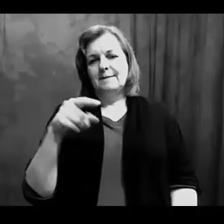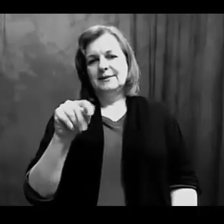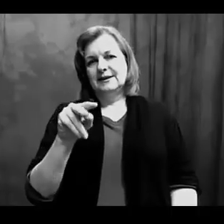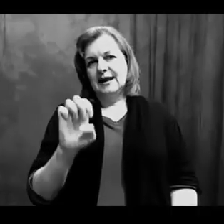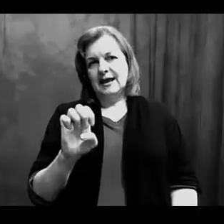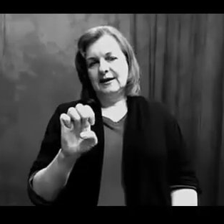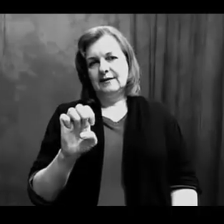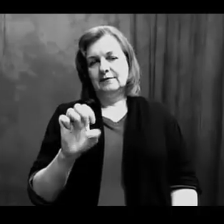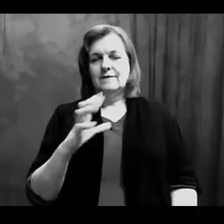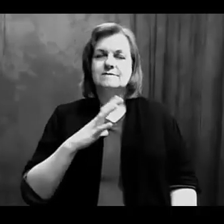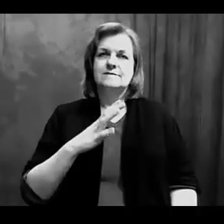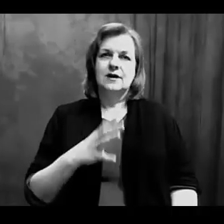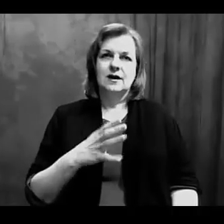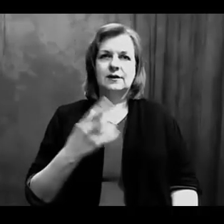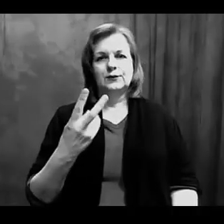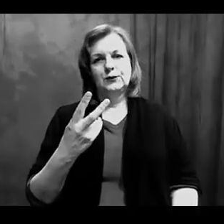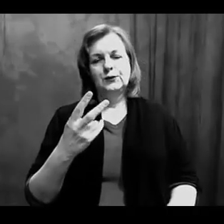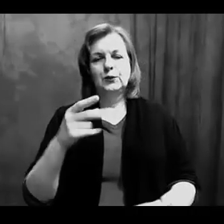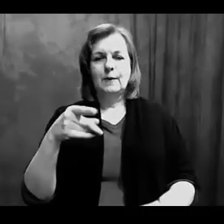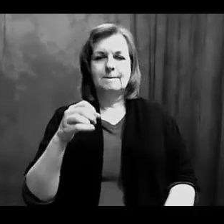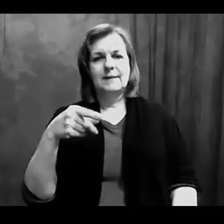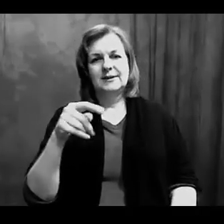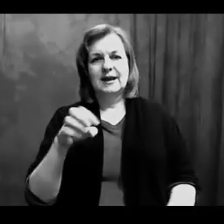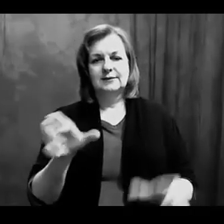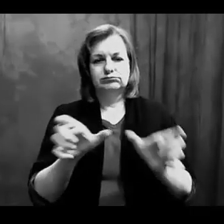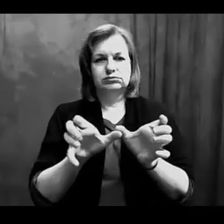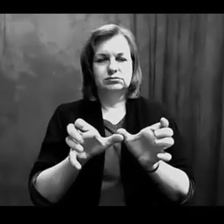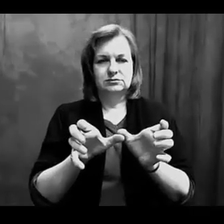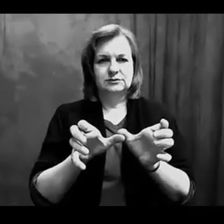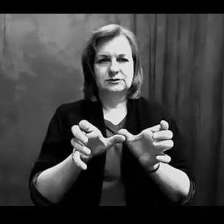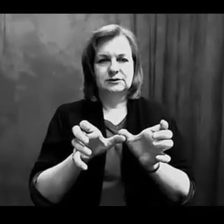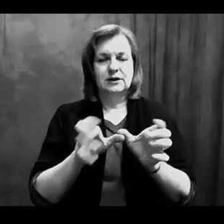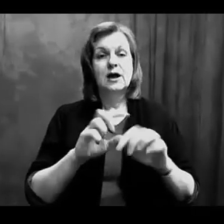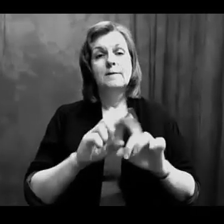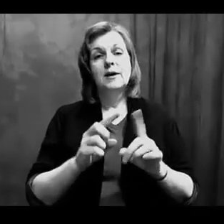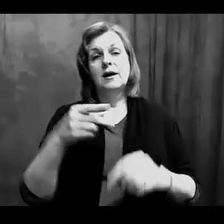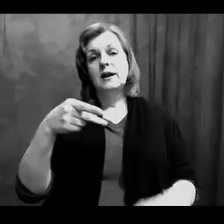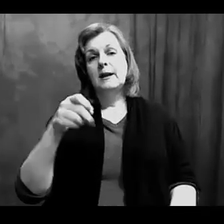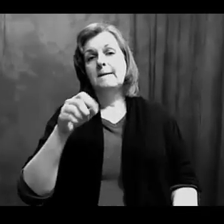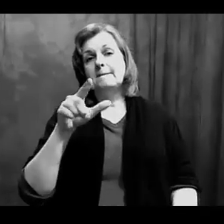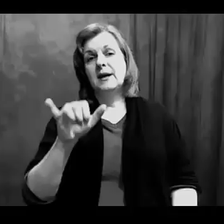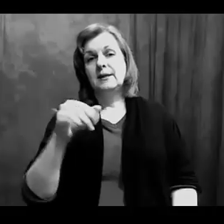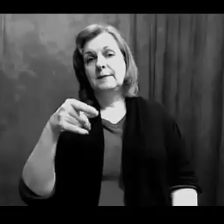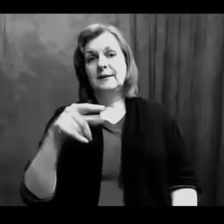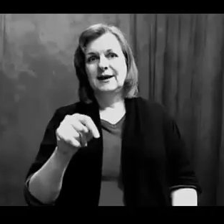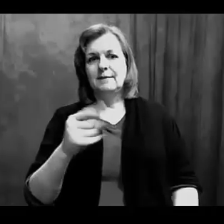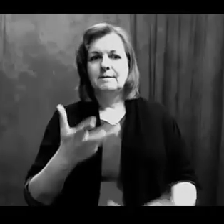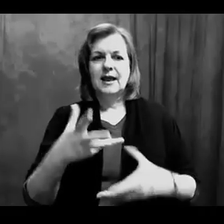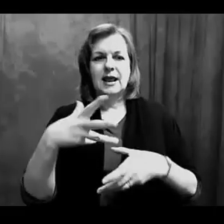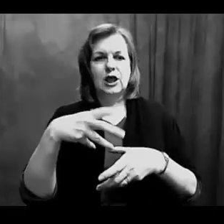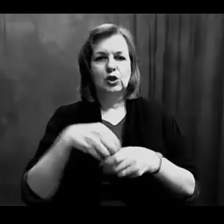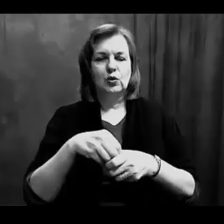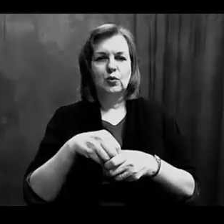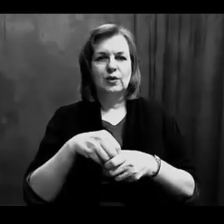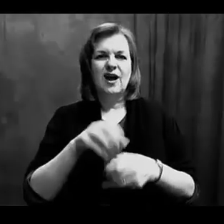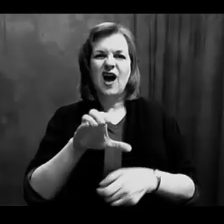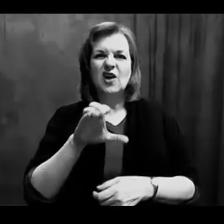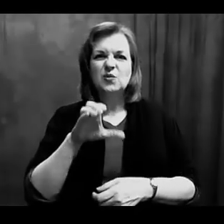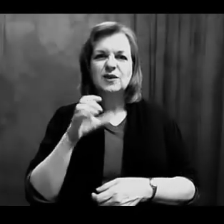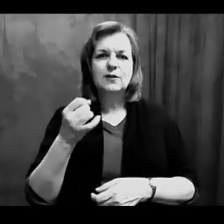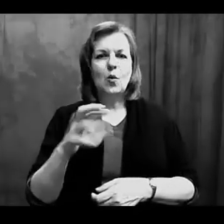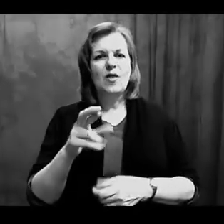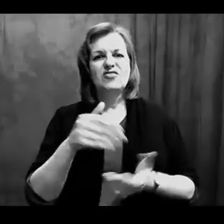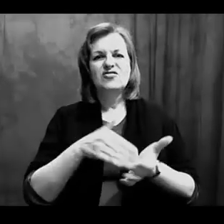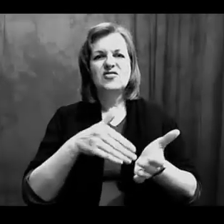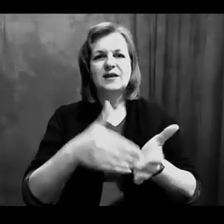a dipeptide or two peptides put together. Fine. Okay. But when we look at a